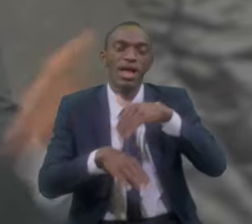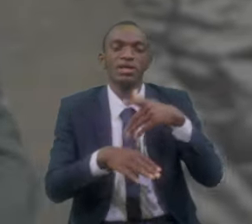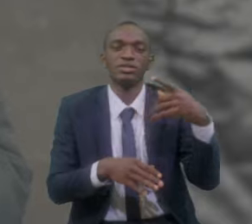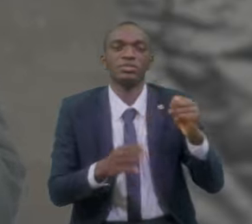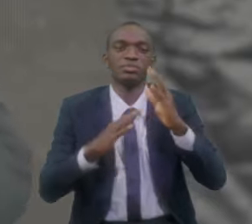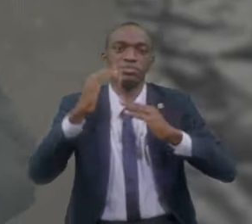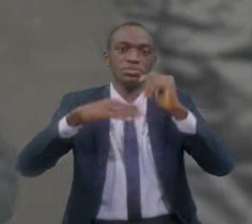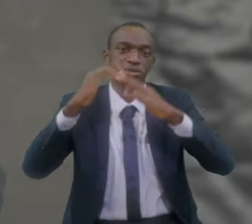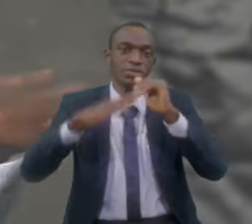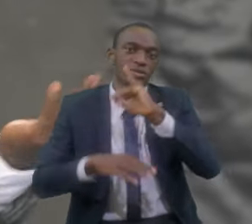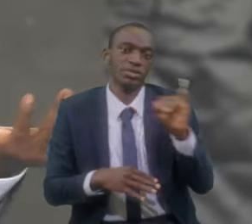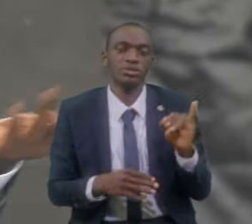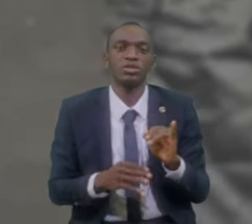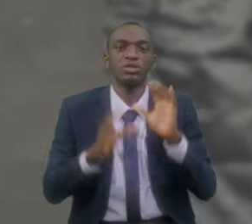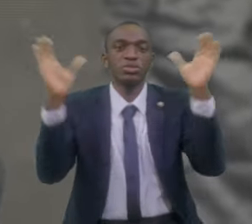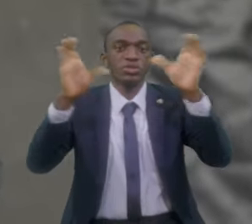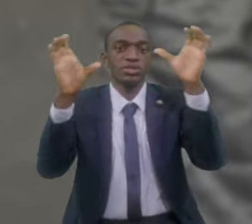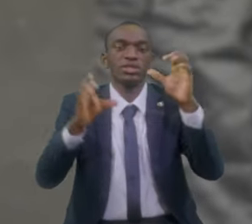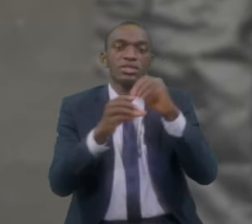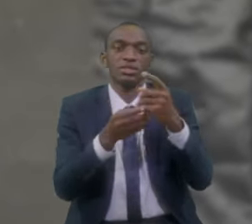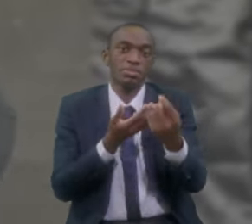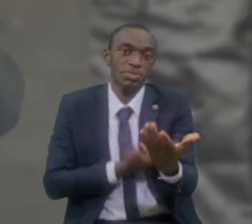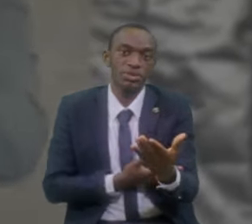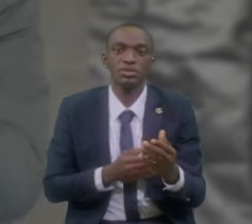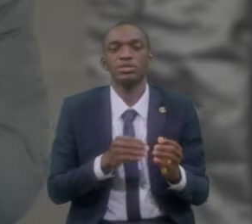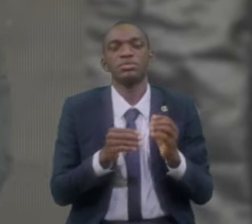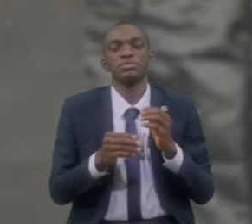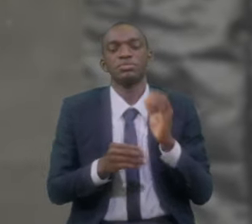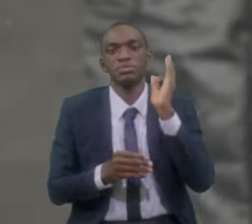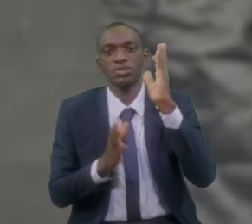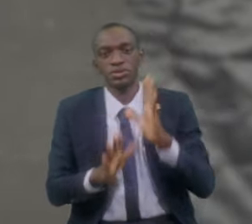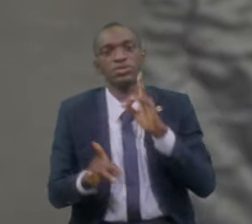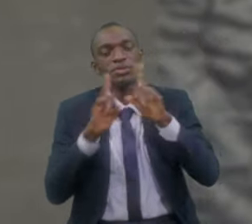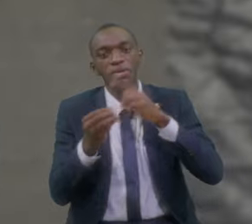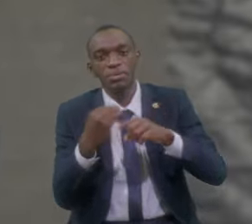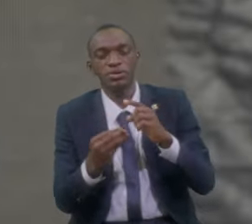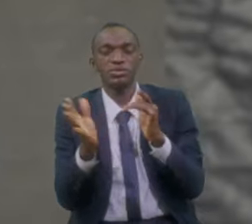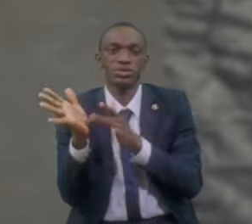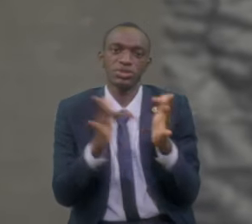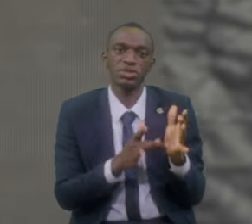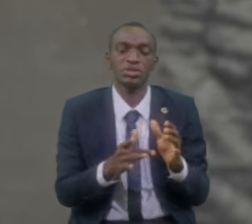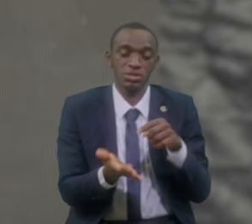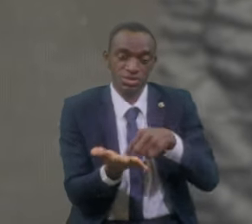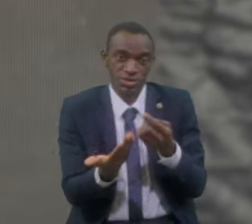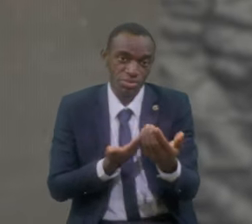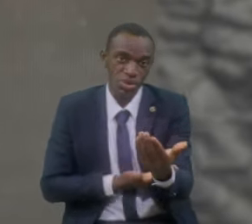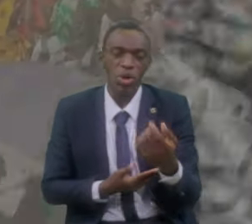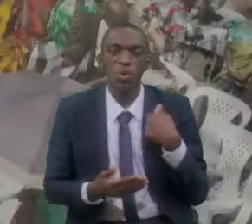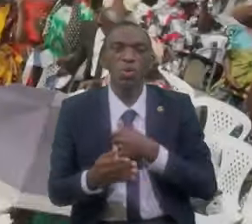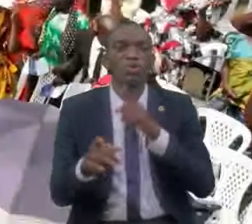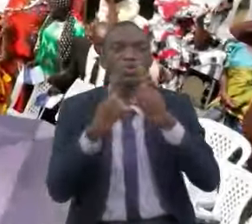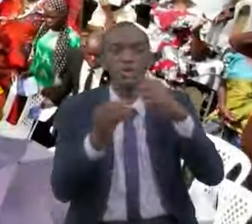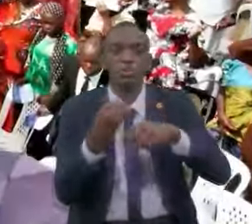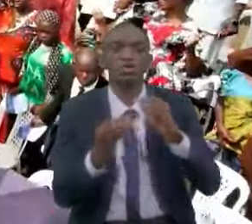talked about Jesus, is the one I always talk about. And this morning, we're going to talk about Jesus.